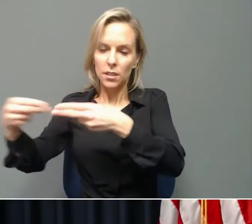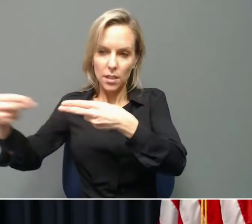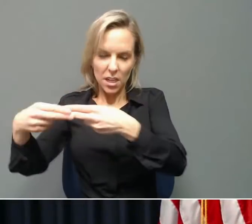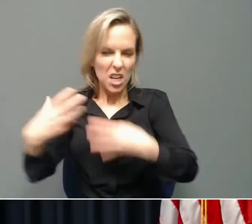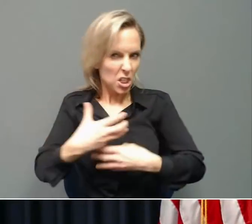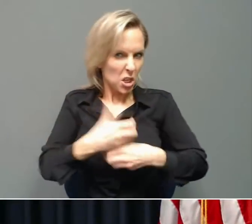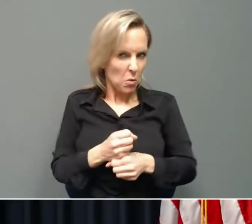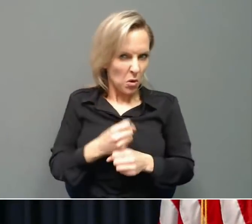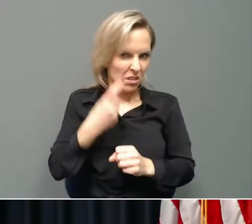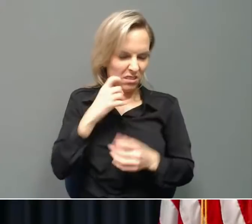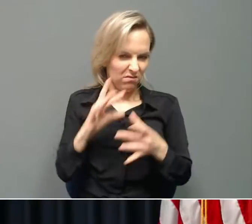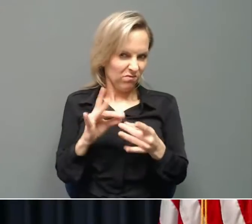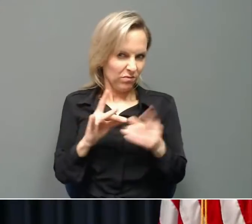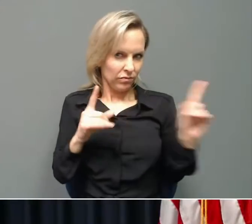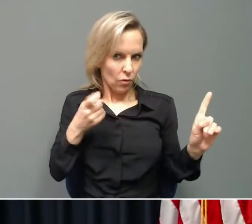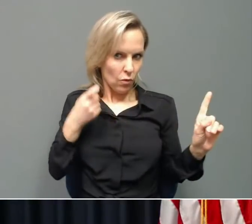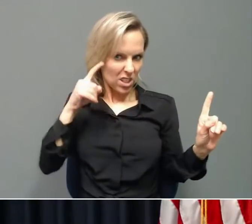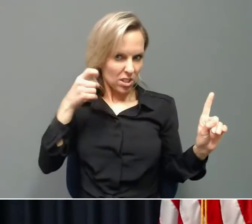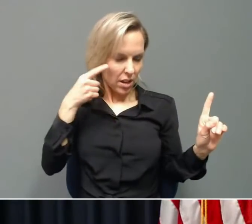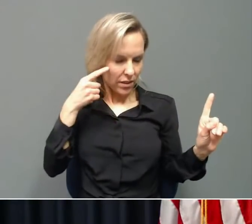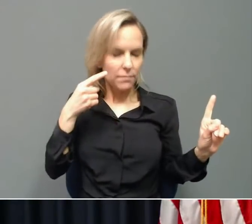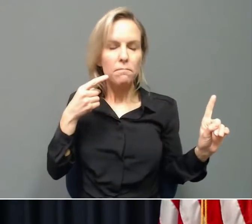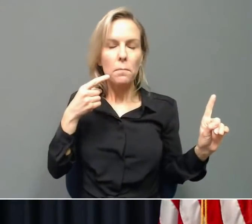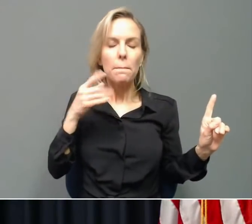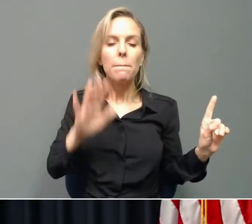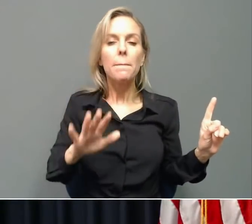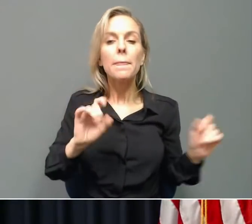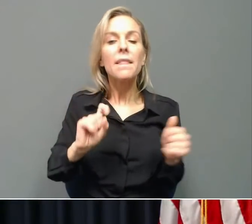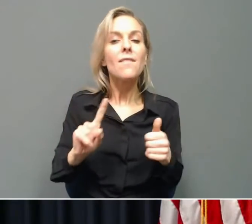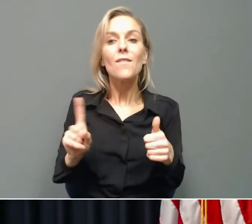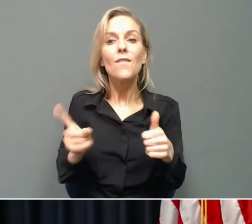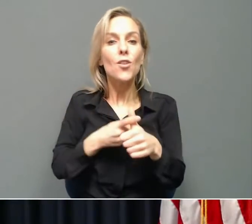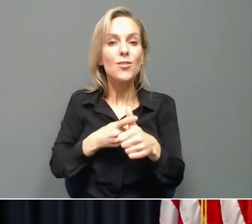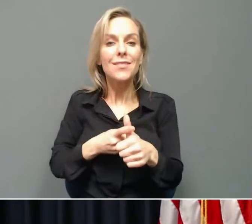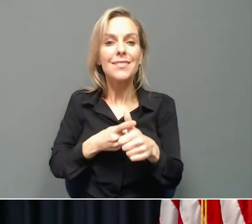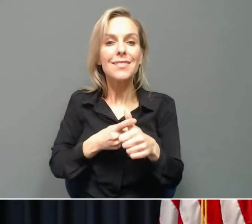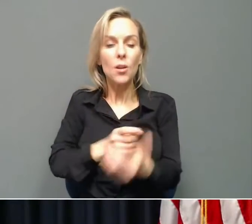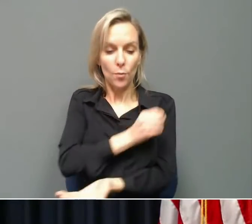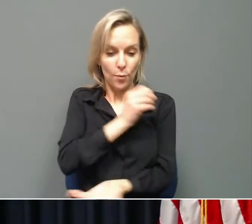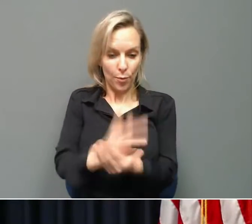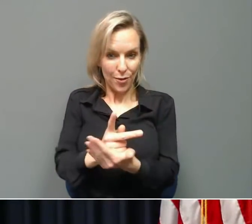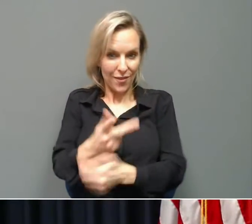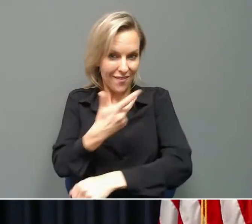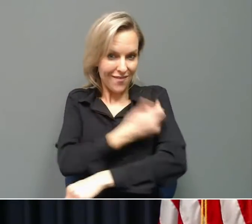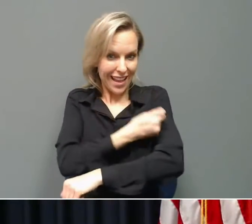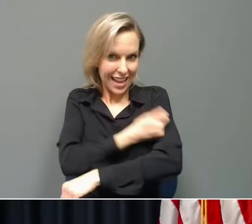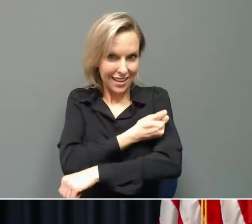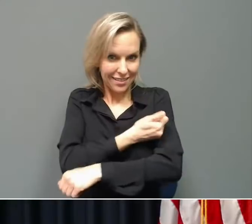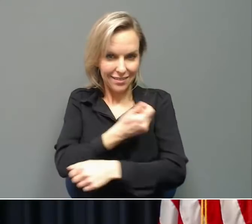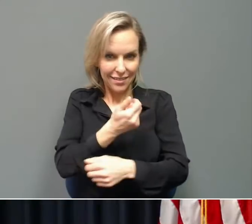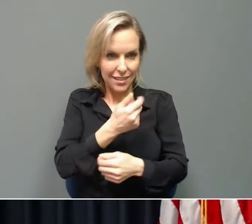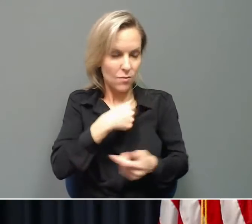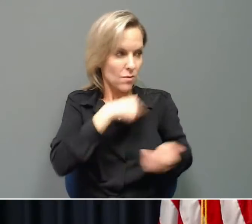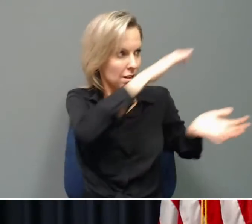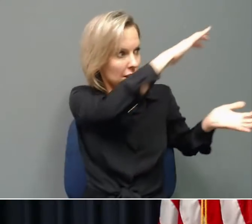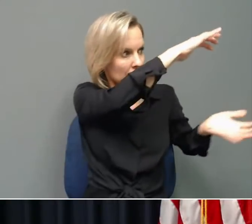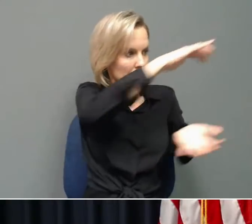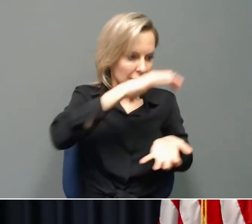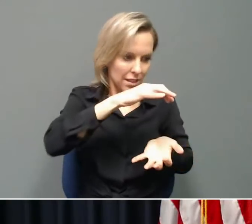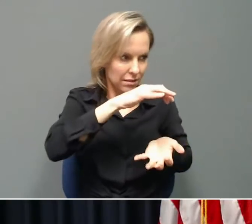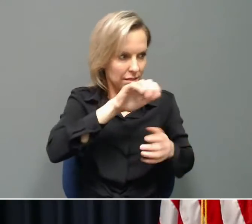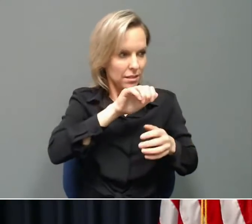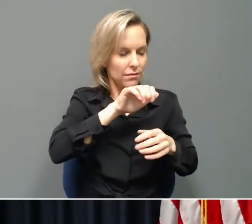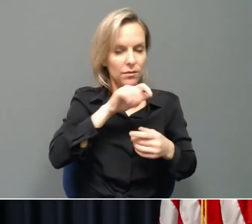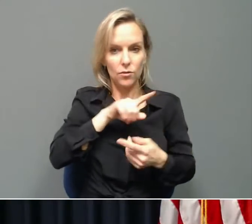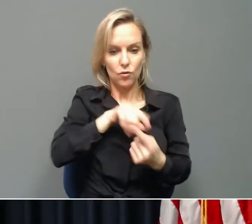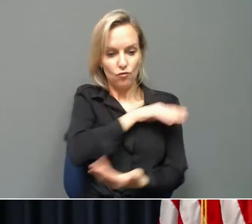to put this in context, remember the very first approved vaccine wasn't shipped out until December 14th to arrive in the state.